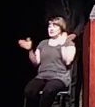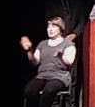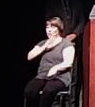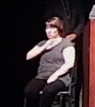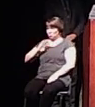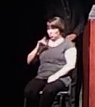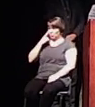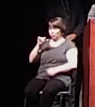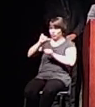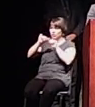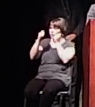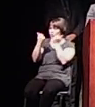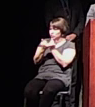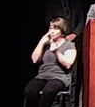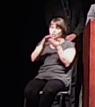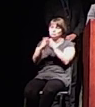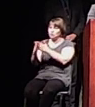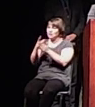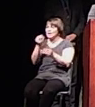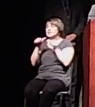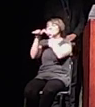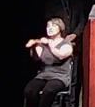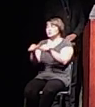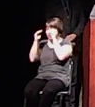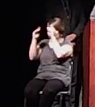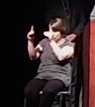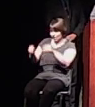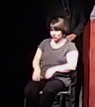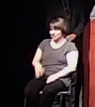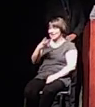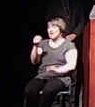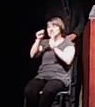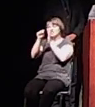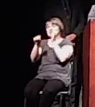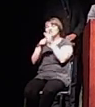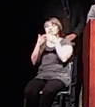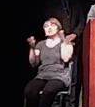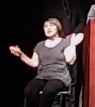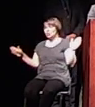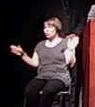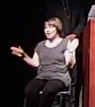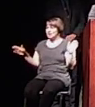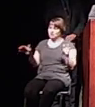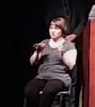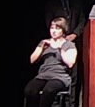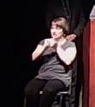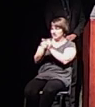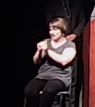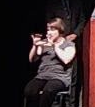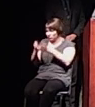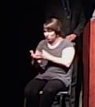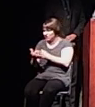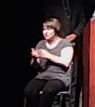Association of Community and Continuing Education, as well as on other statewide task forces representing non-credit